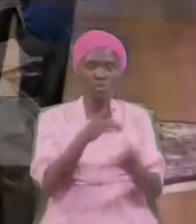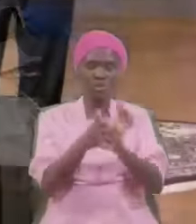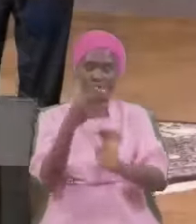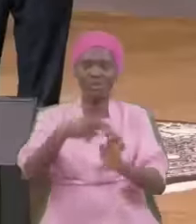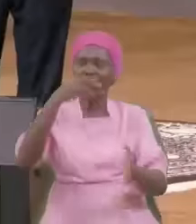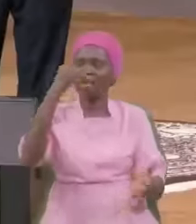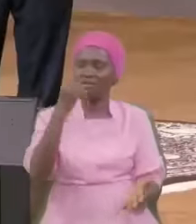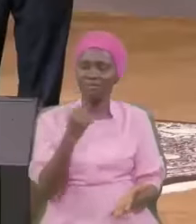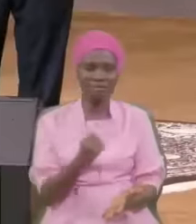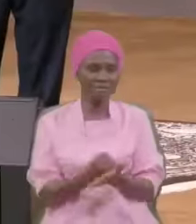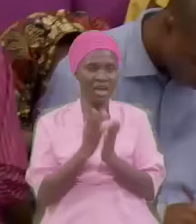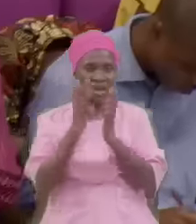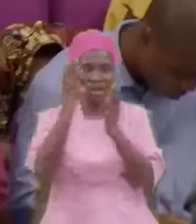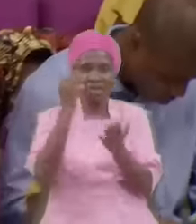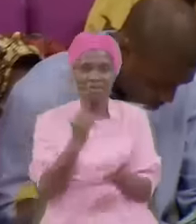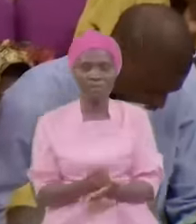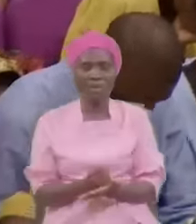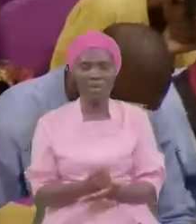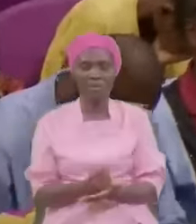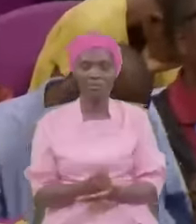Amen. Give me a good amen. Amen.